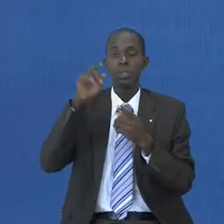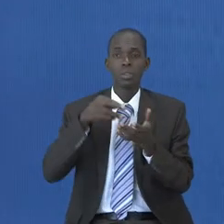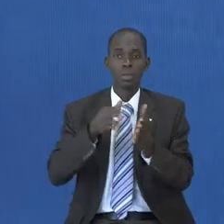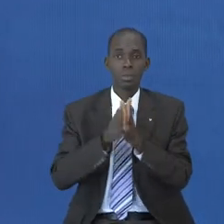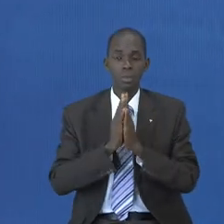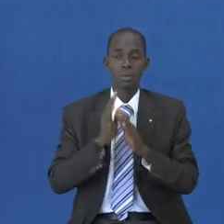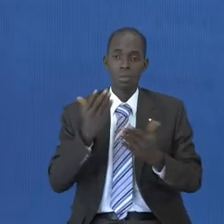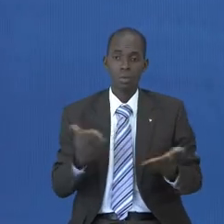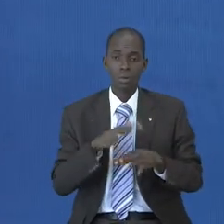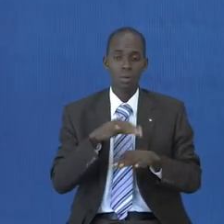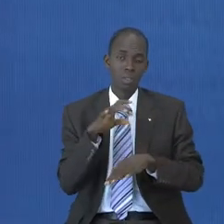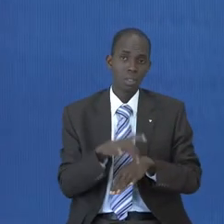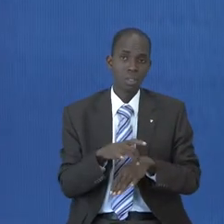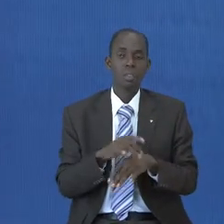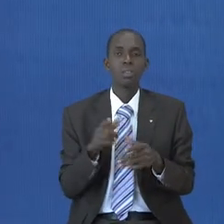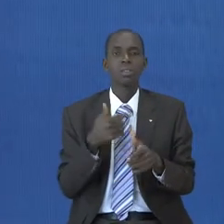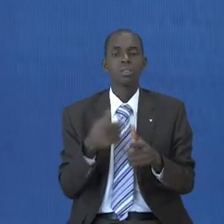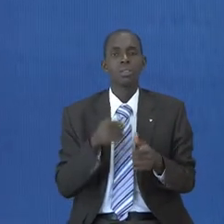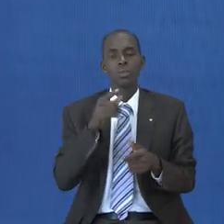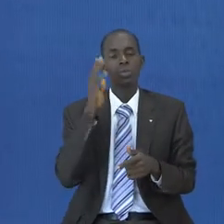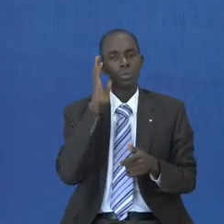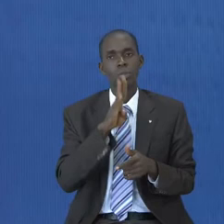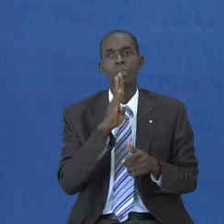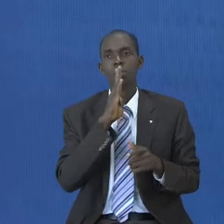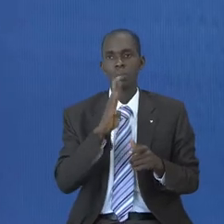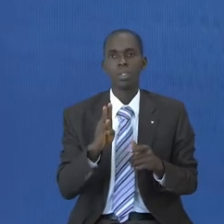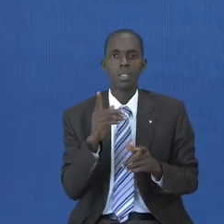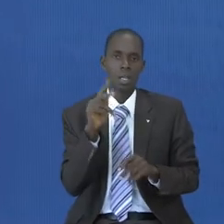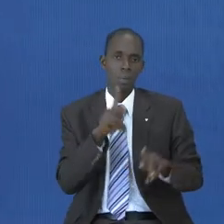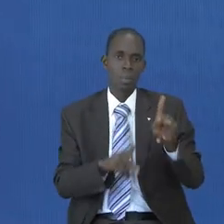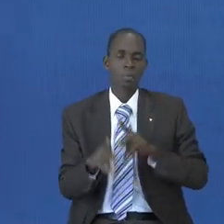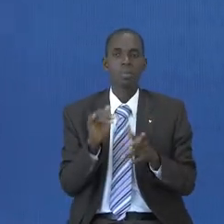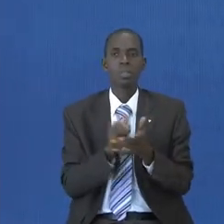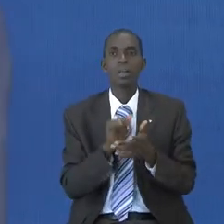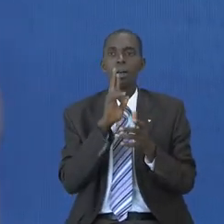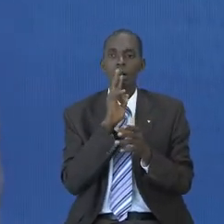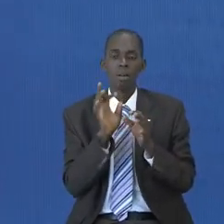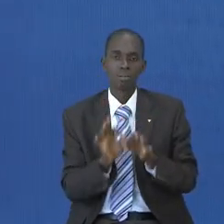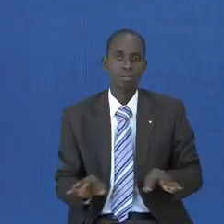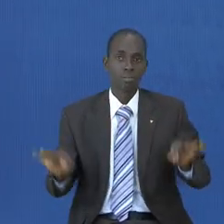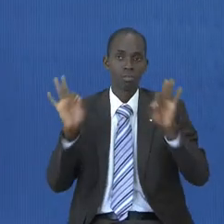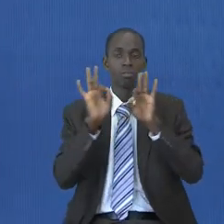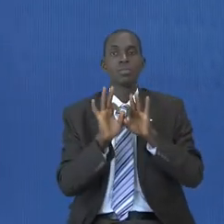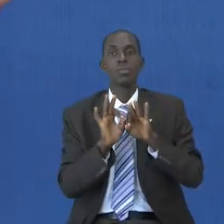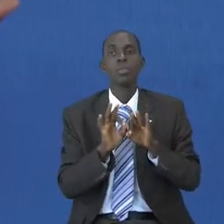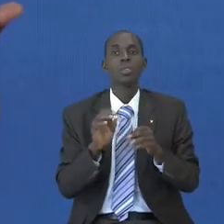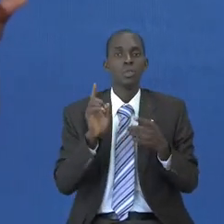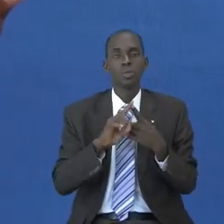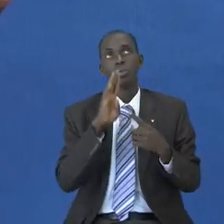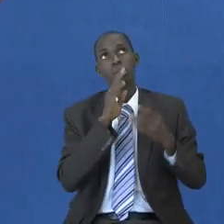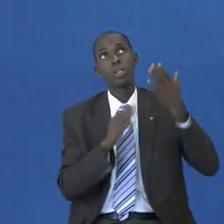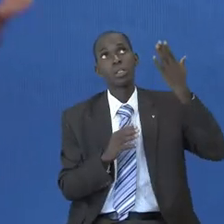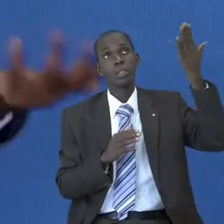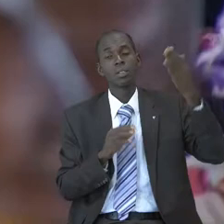only then are we going to be the people that are eligible on the other side. Number two, it's